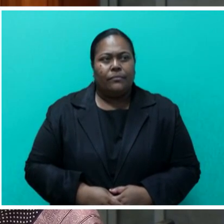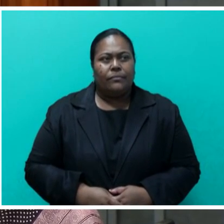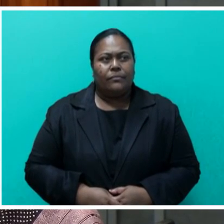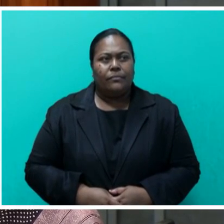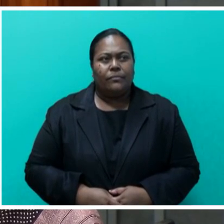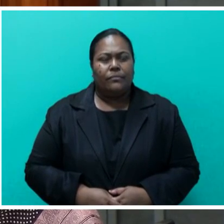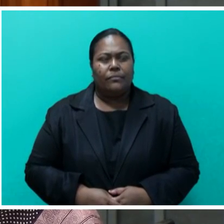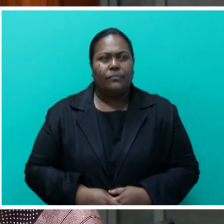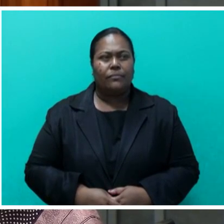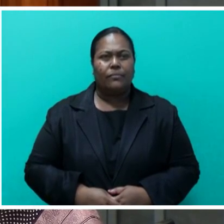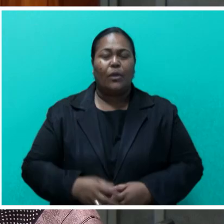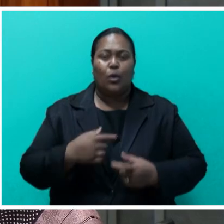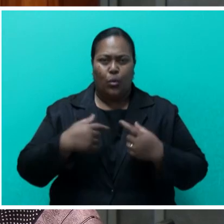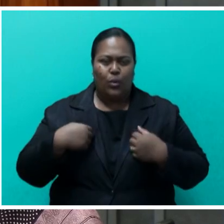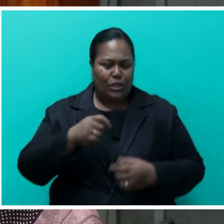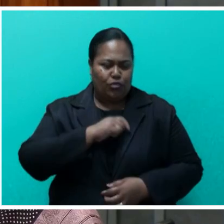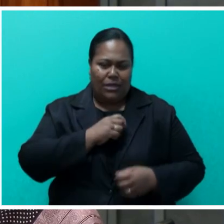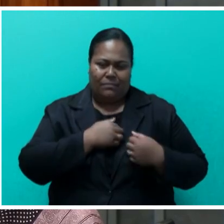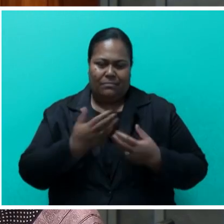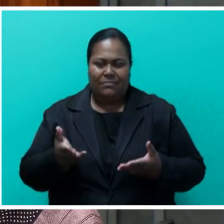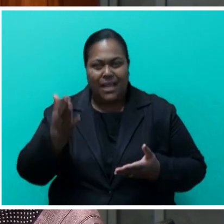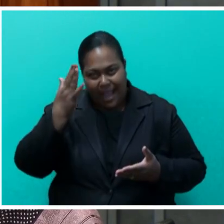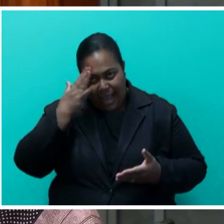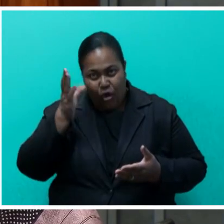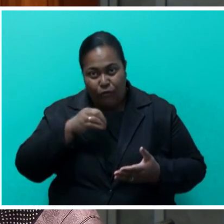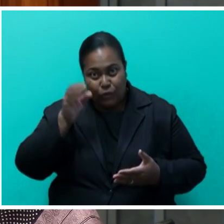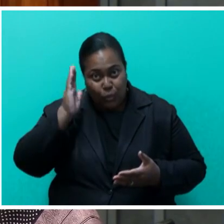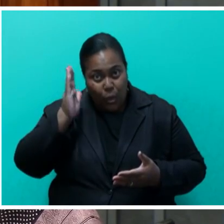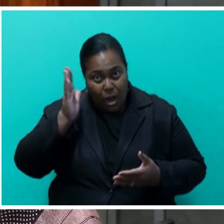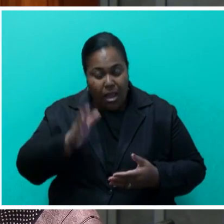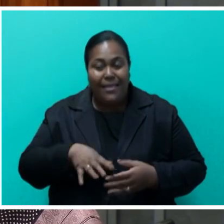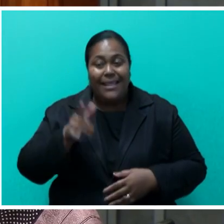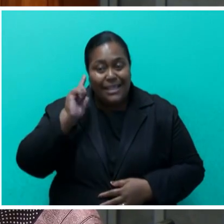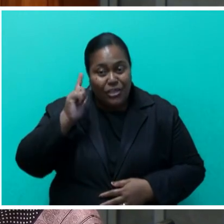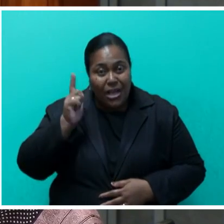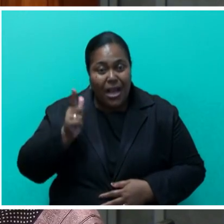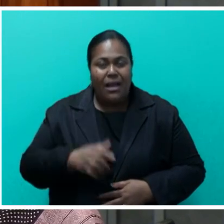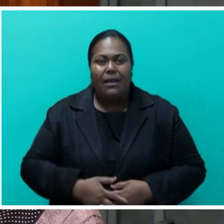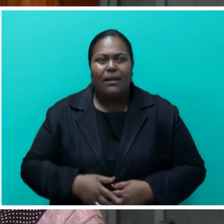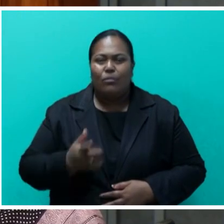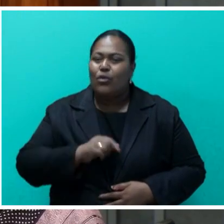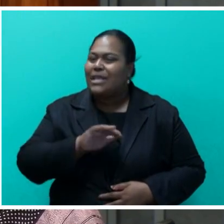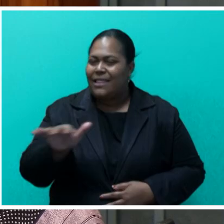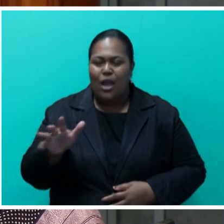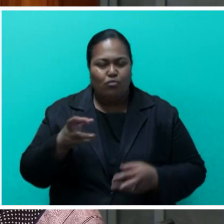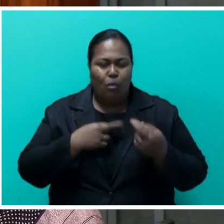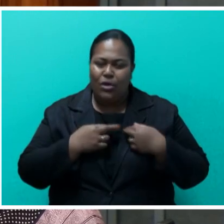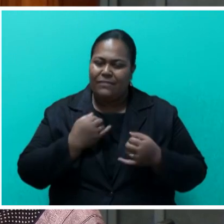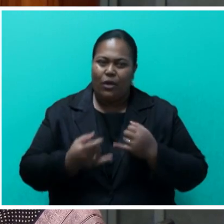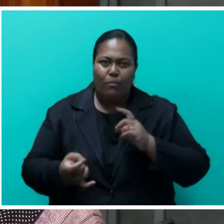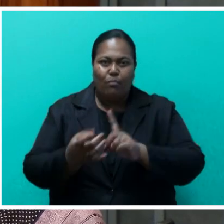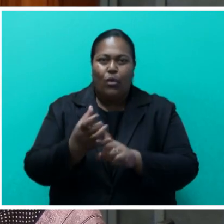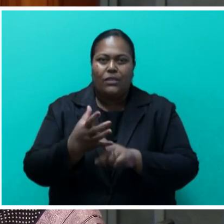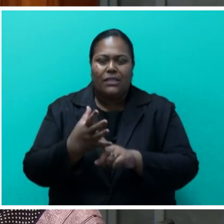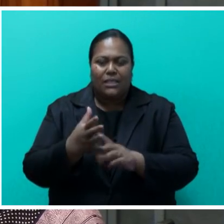trust that we give to the respective heads of school and the teachers, given the very crucial role that they play